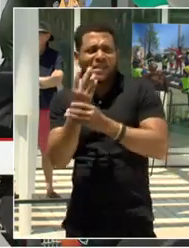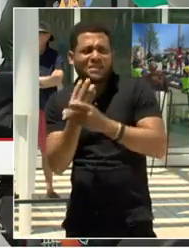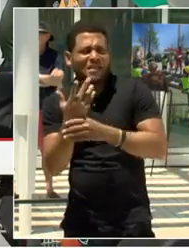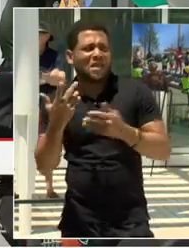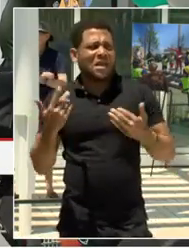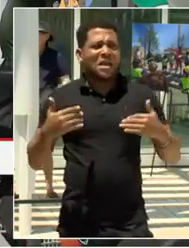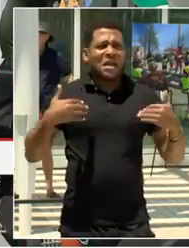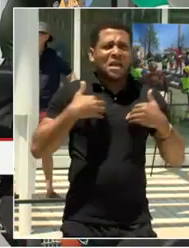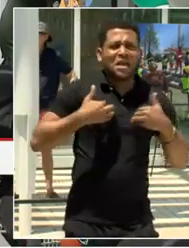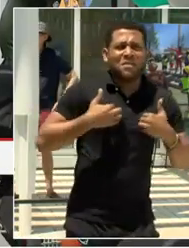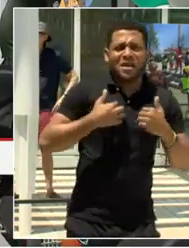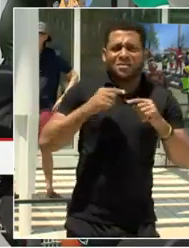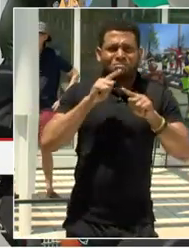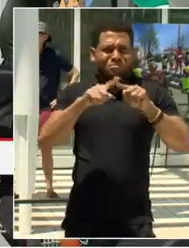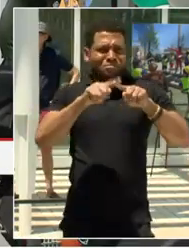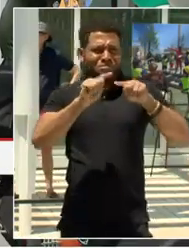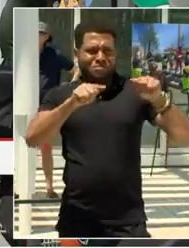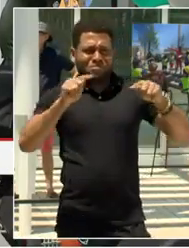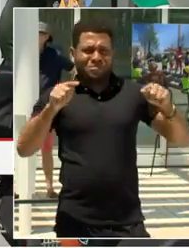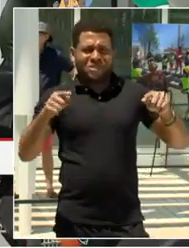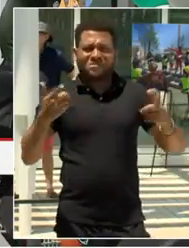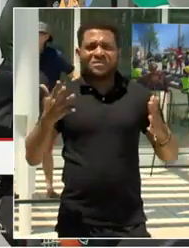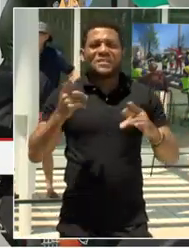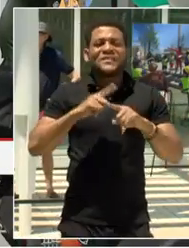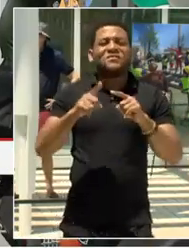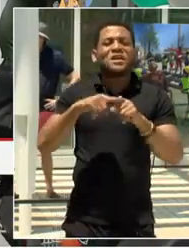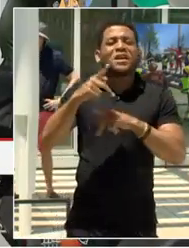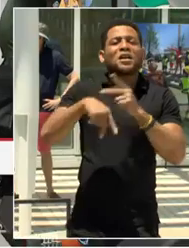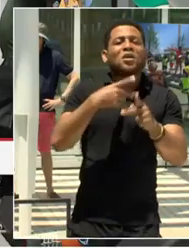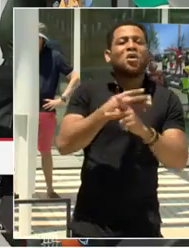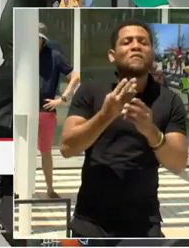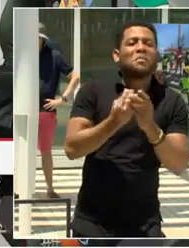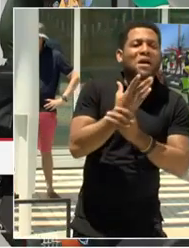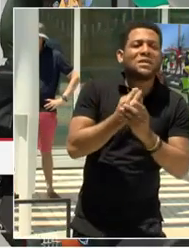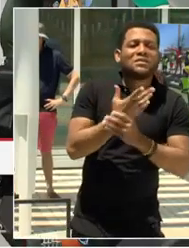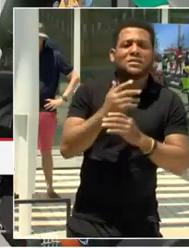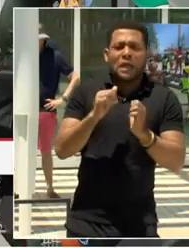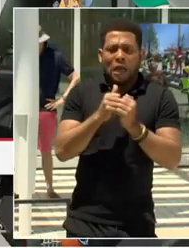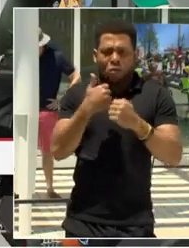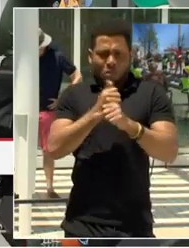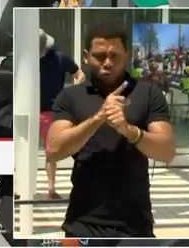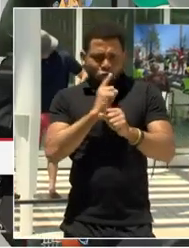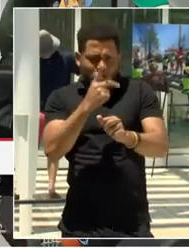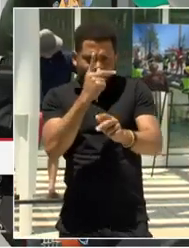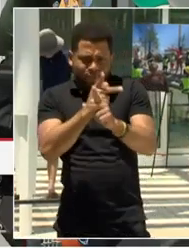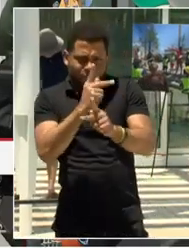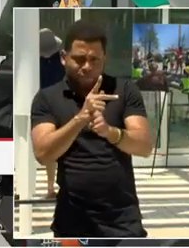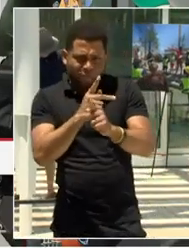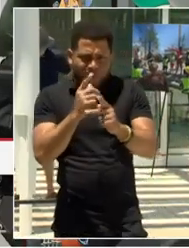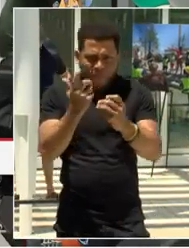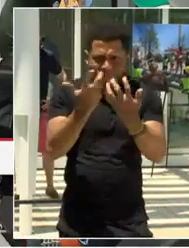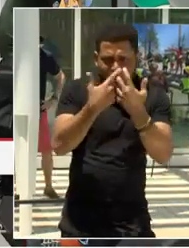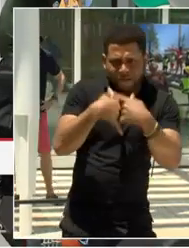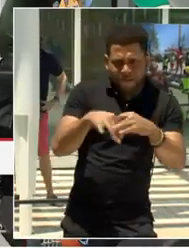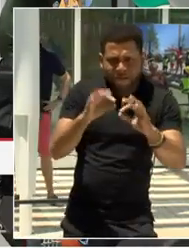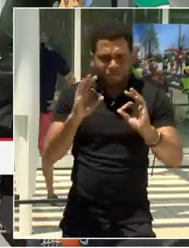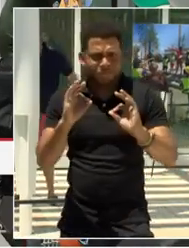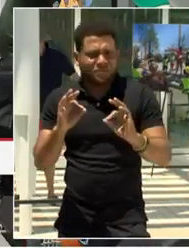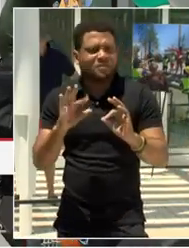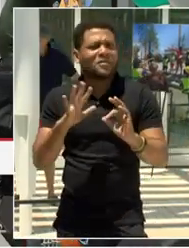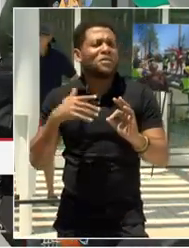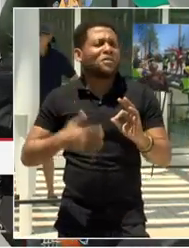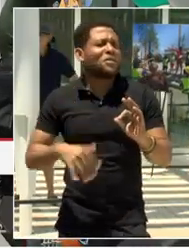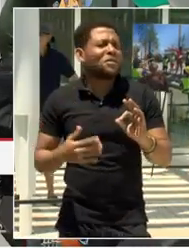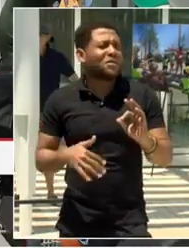plotting how we maintain all of the various species of plants and the like. And I want to thank the team at